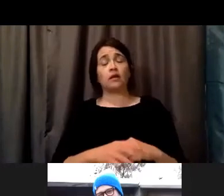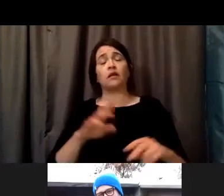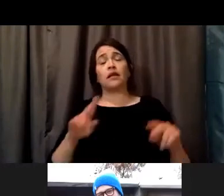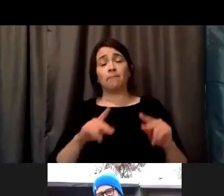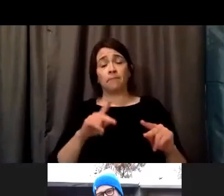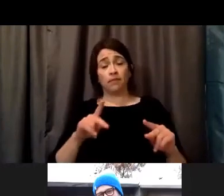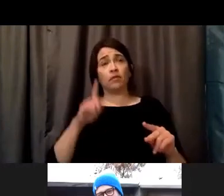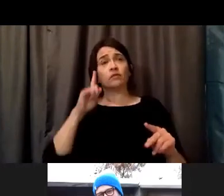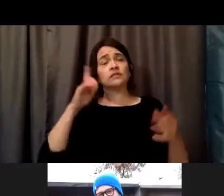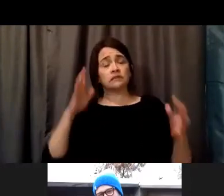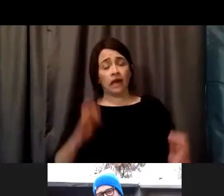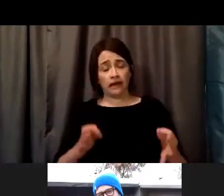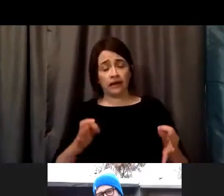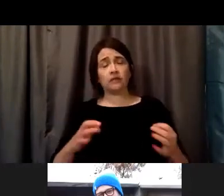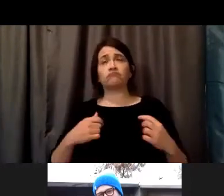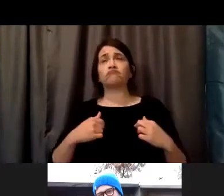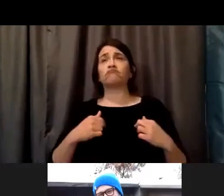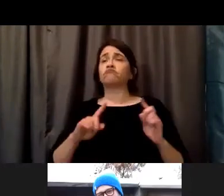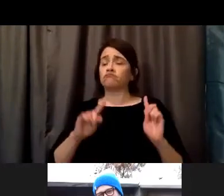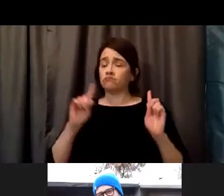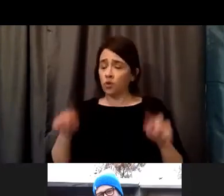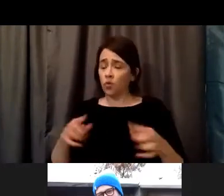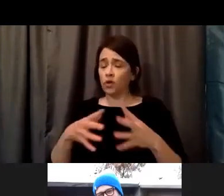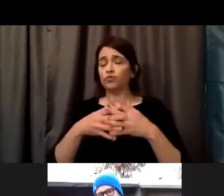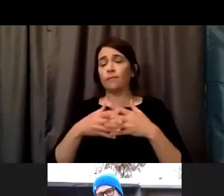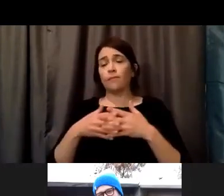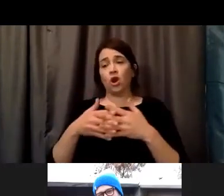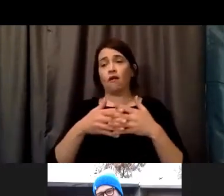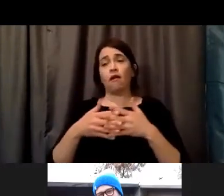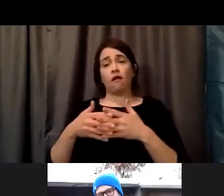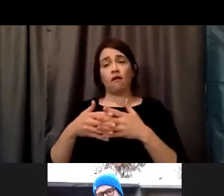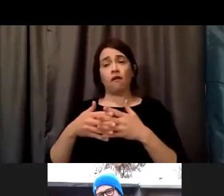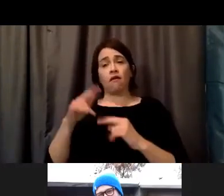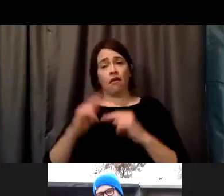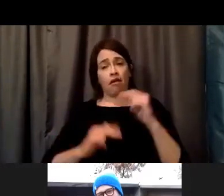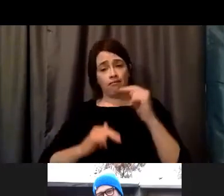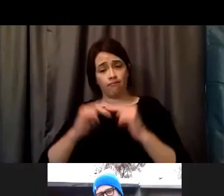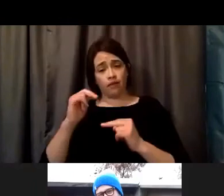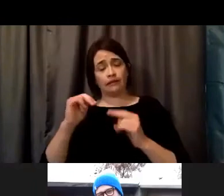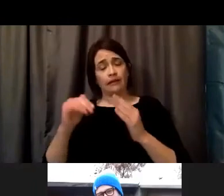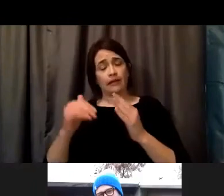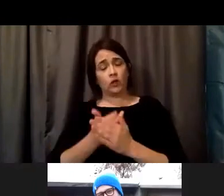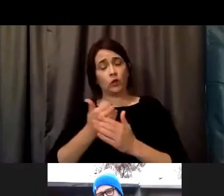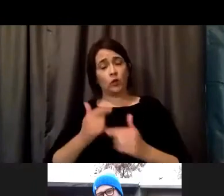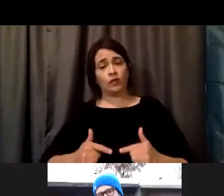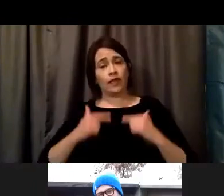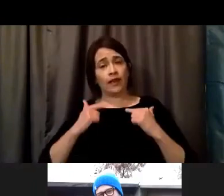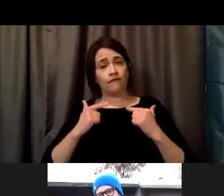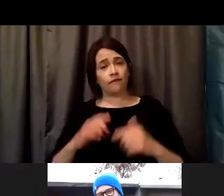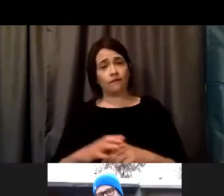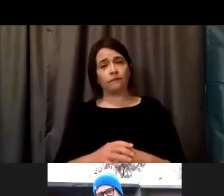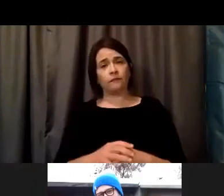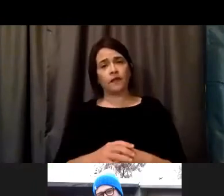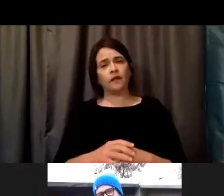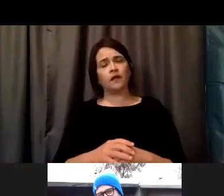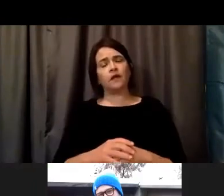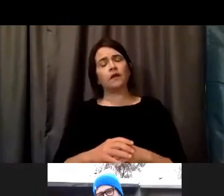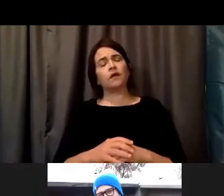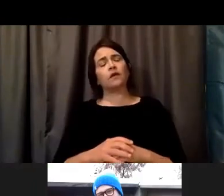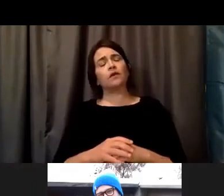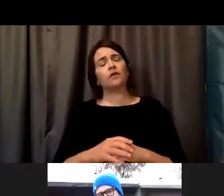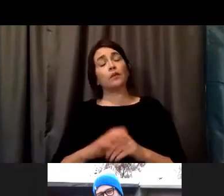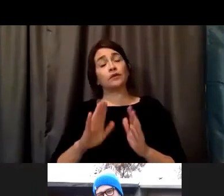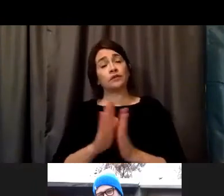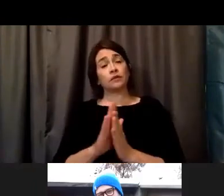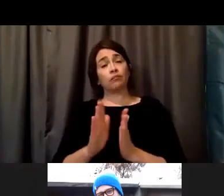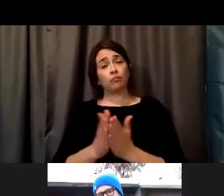America and to build a new life. But I would say a book by Stephen Yednock titled